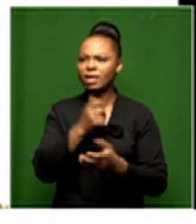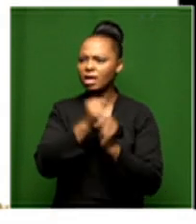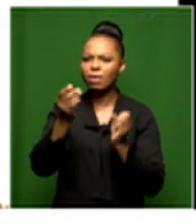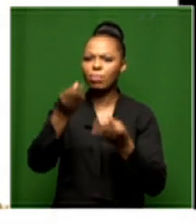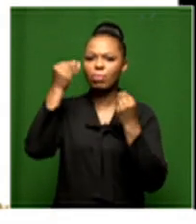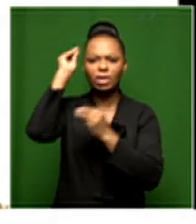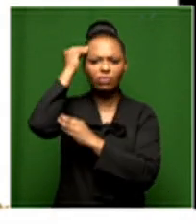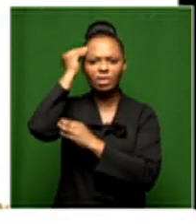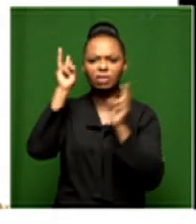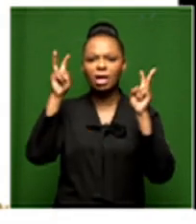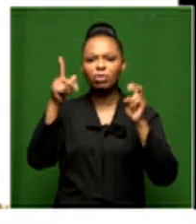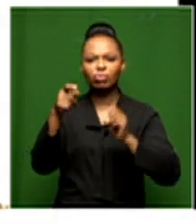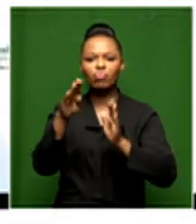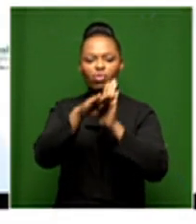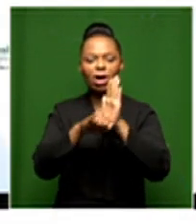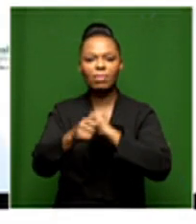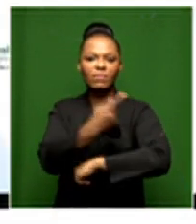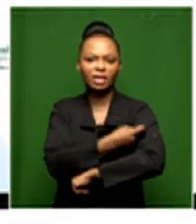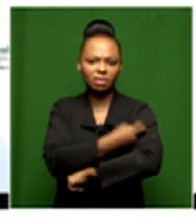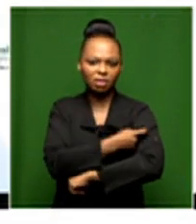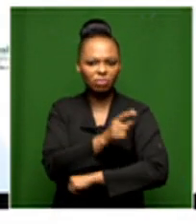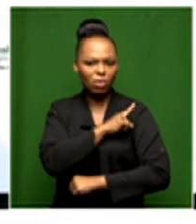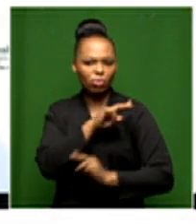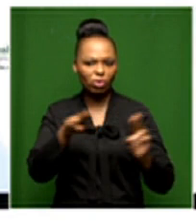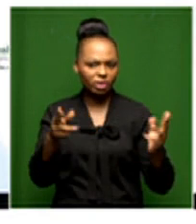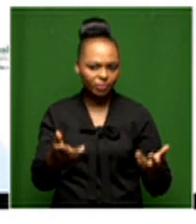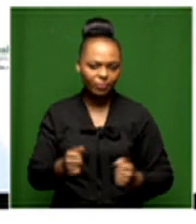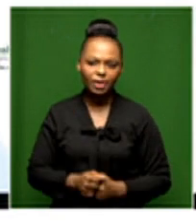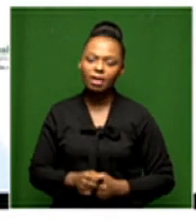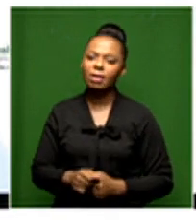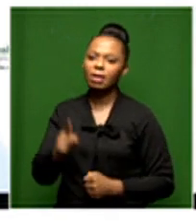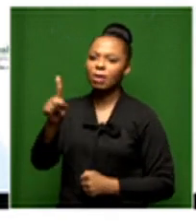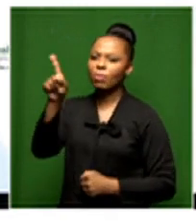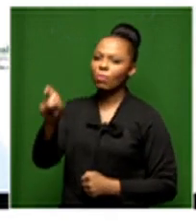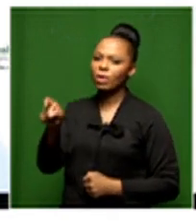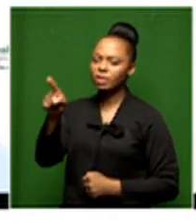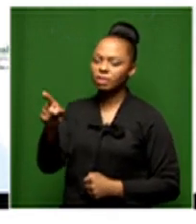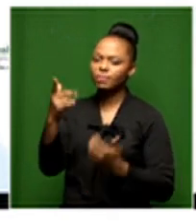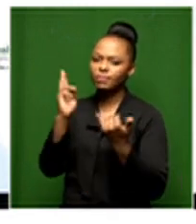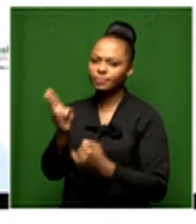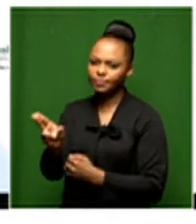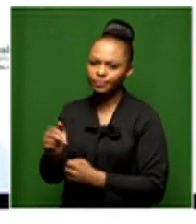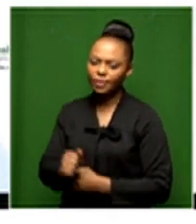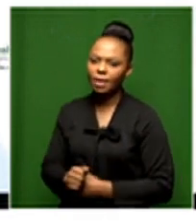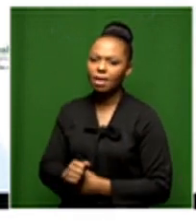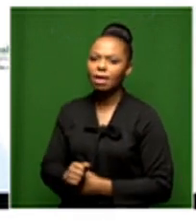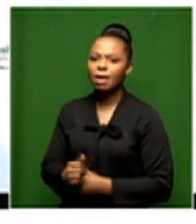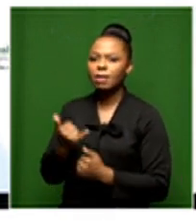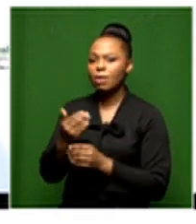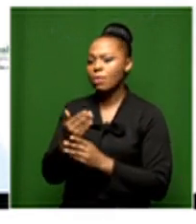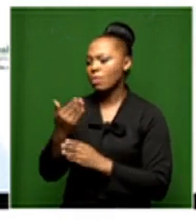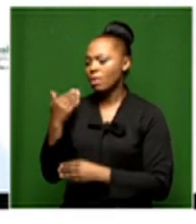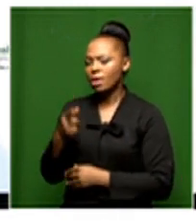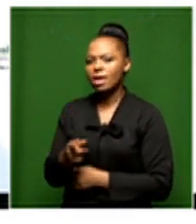the vaccination program. Which then begs the question, Dr. Pillay, we were reporting in the news earlier that